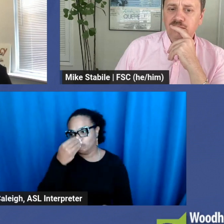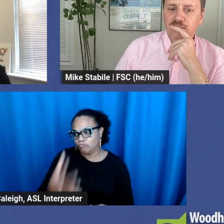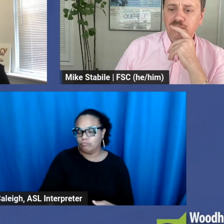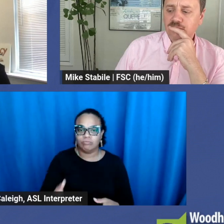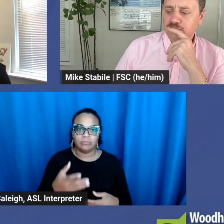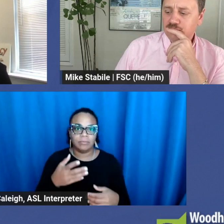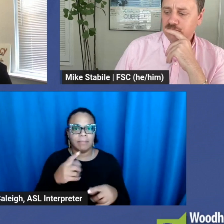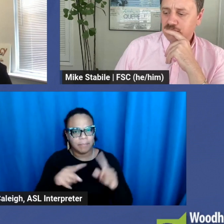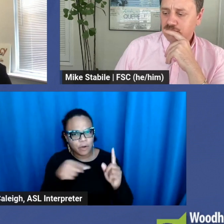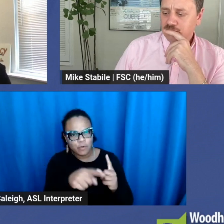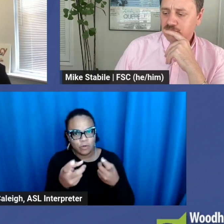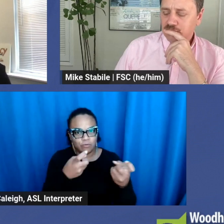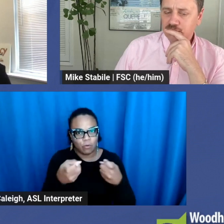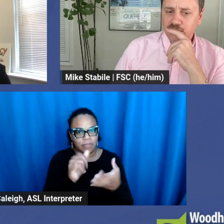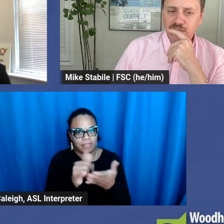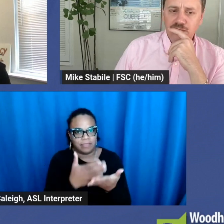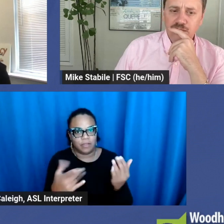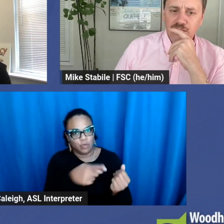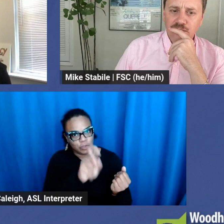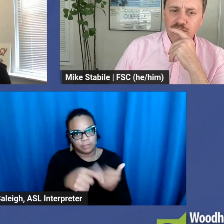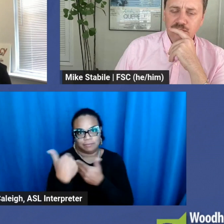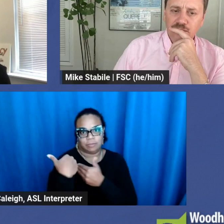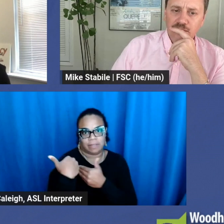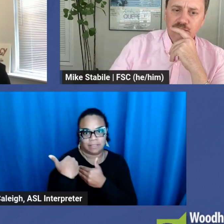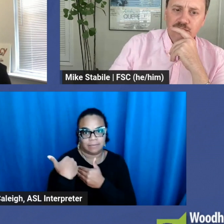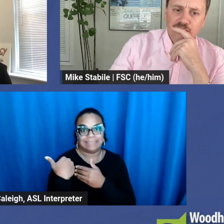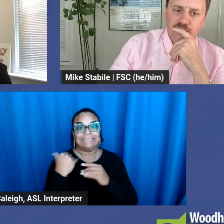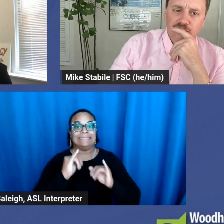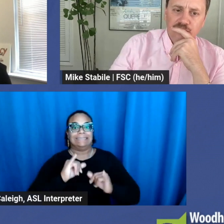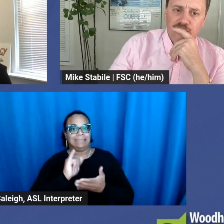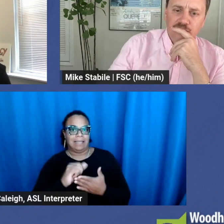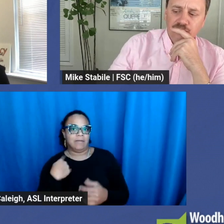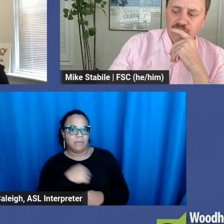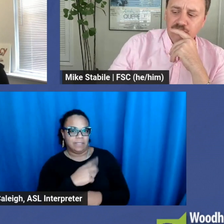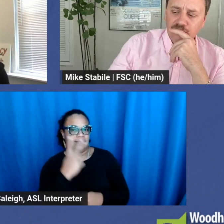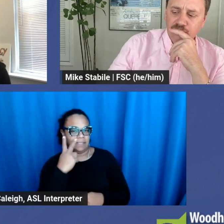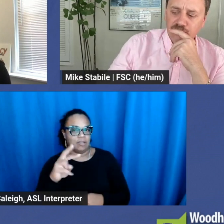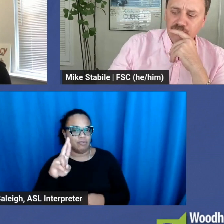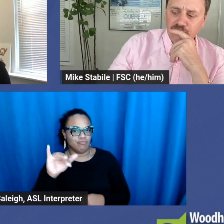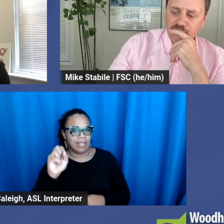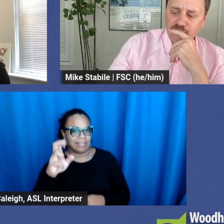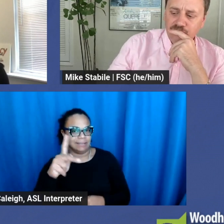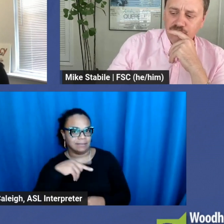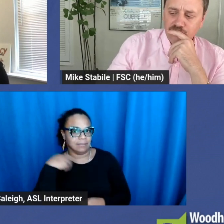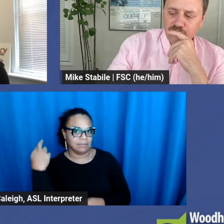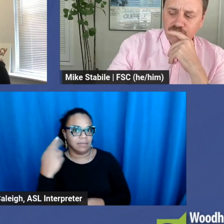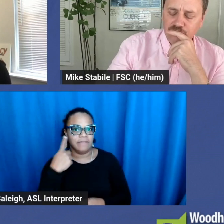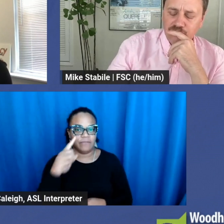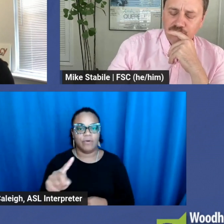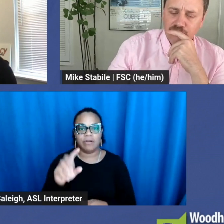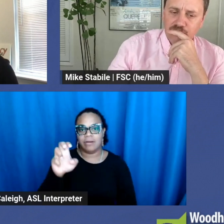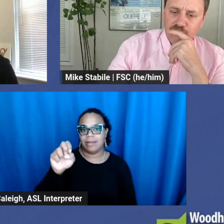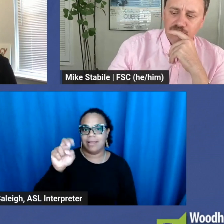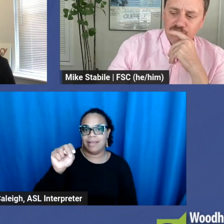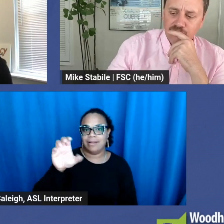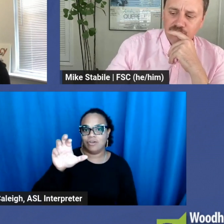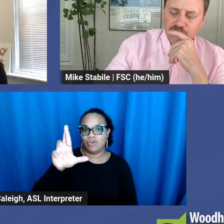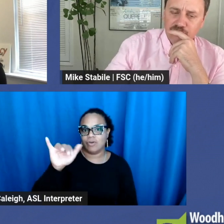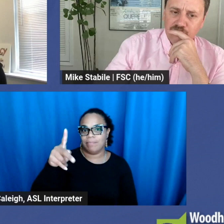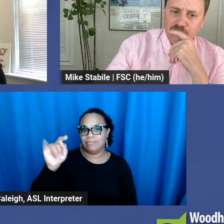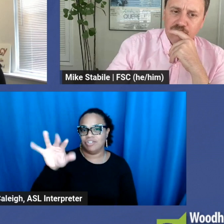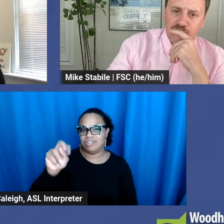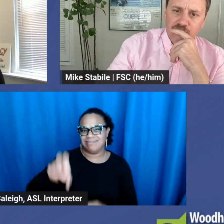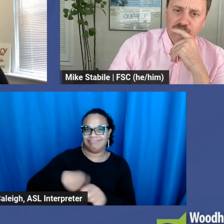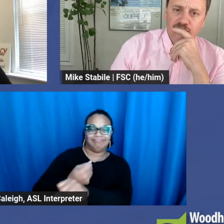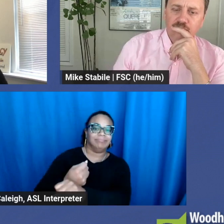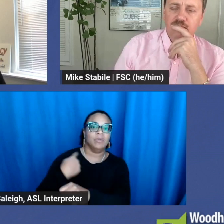for. And that's where we really see a potential risk to end-to-end encryption. We can probably dig more into encryption later on in the conversation and